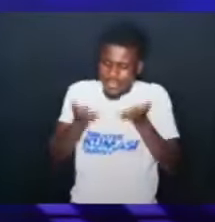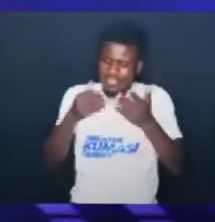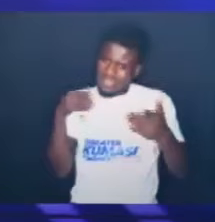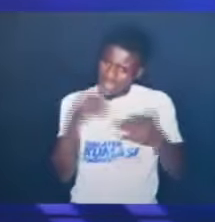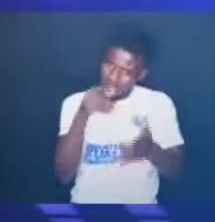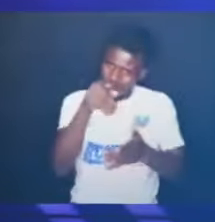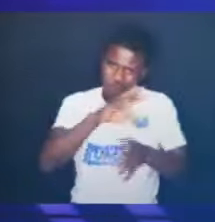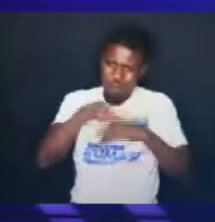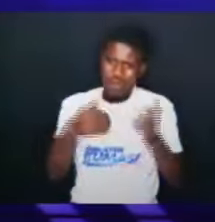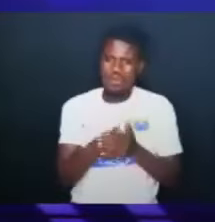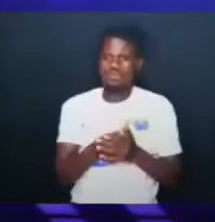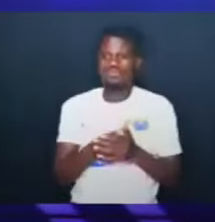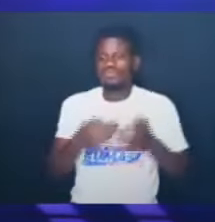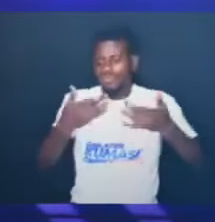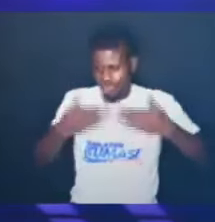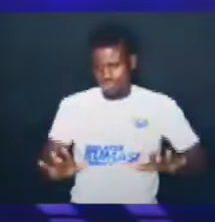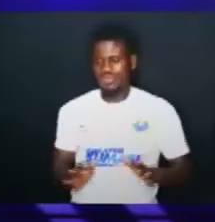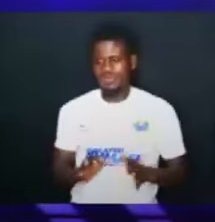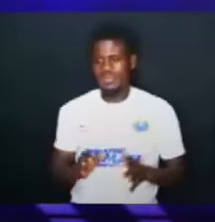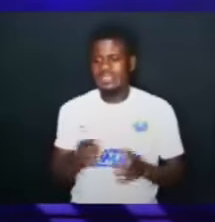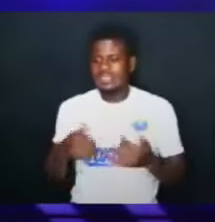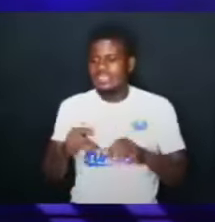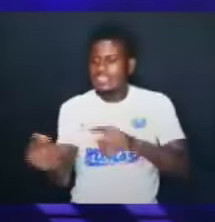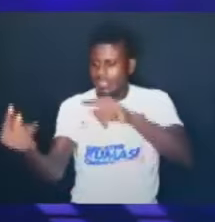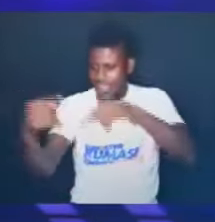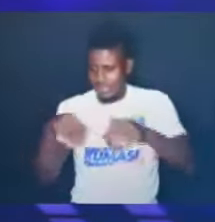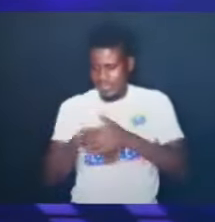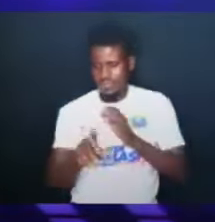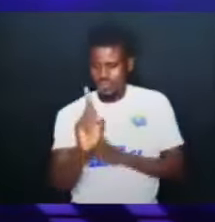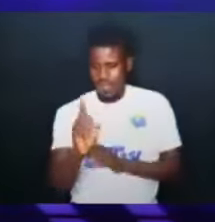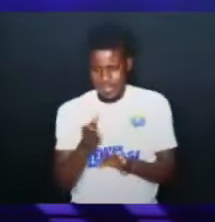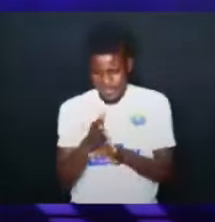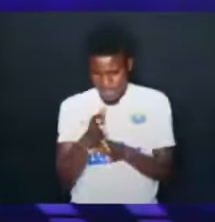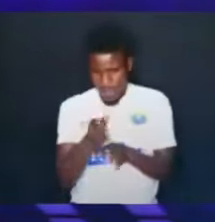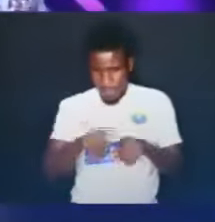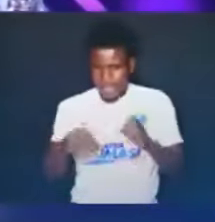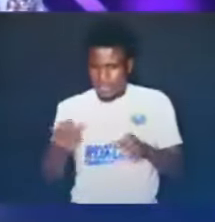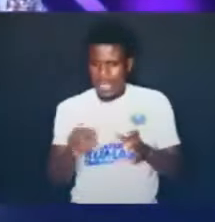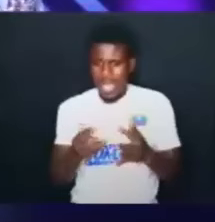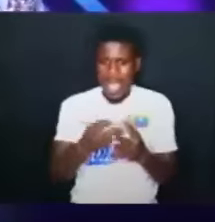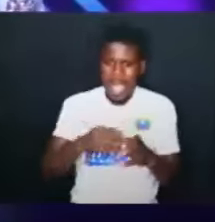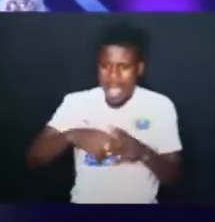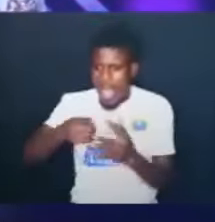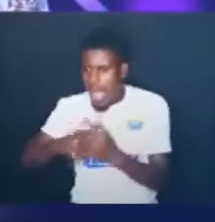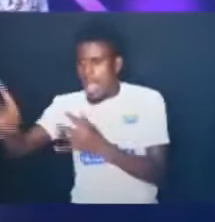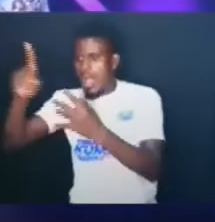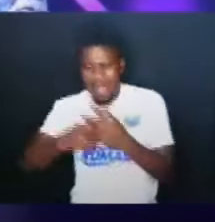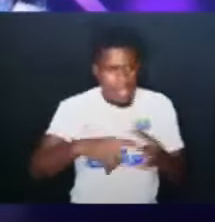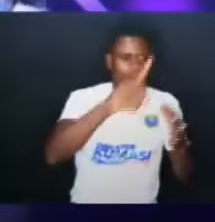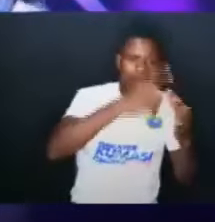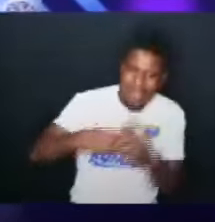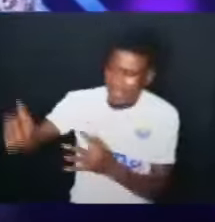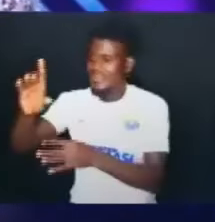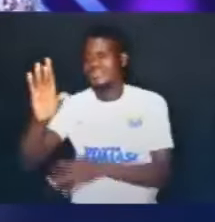you from one direction, but flee from you in seven. Ewurade be ma watam fo a wosori tia wo no